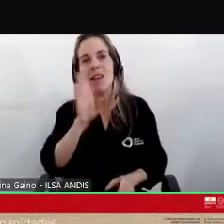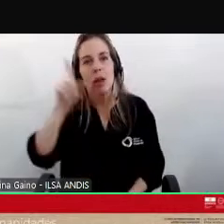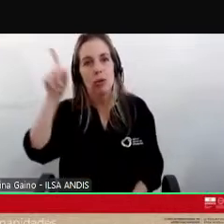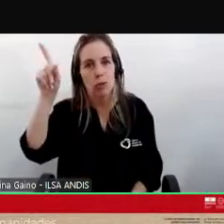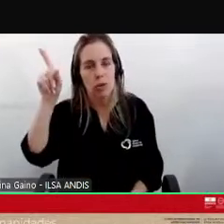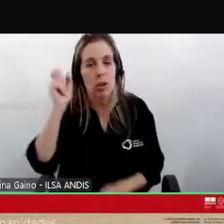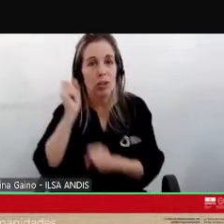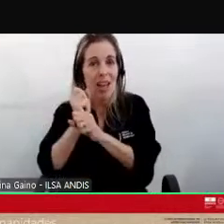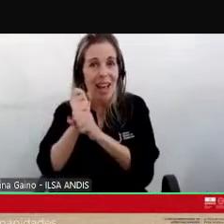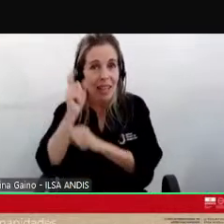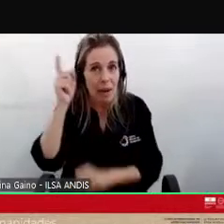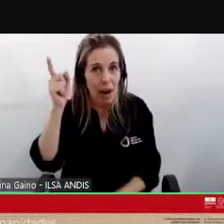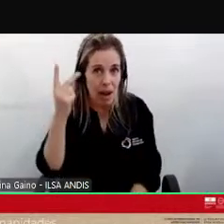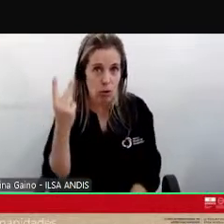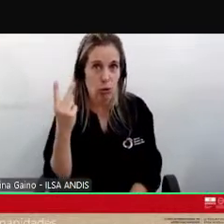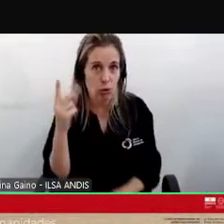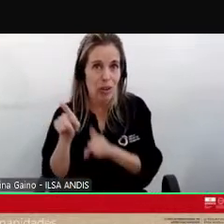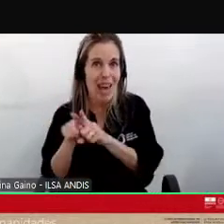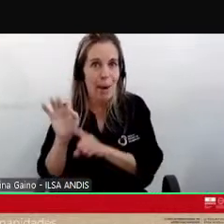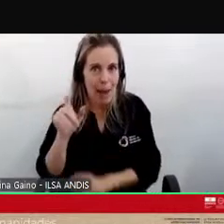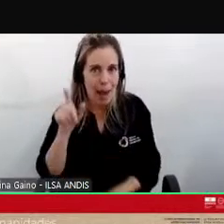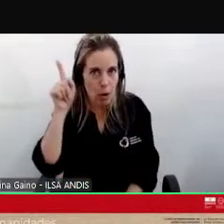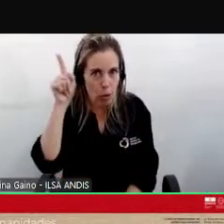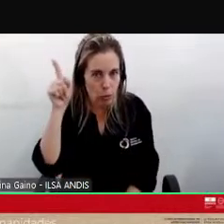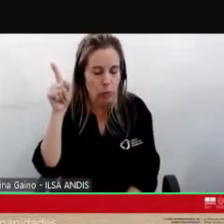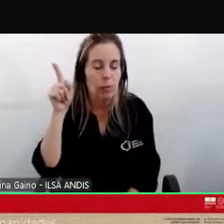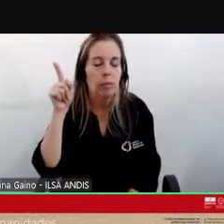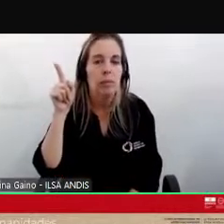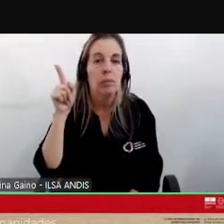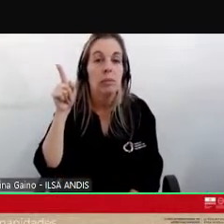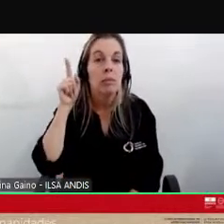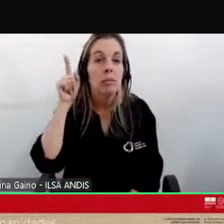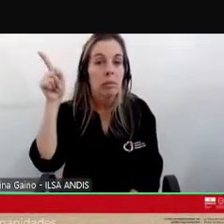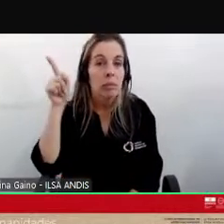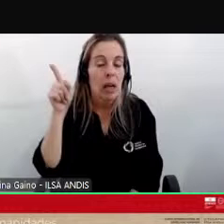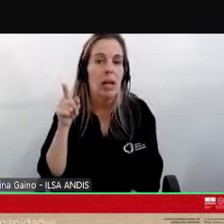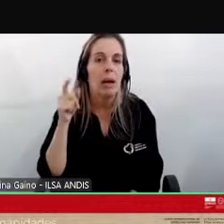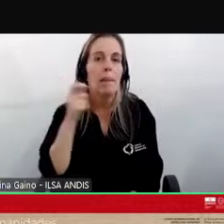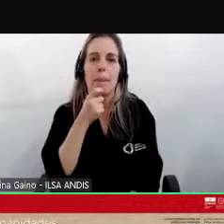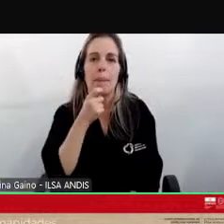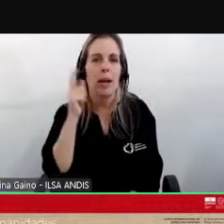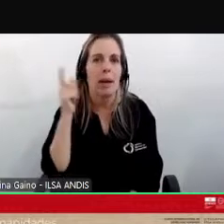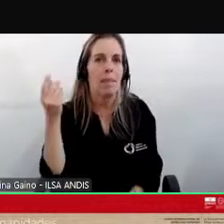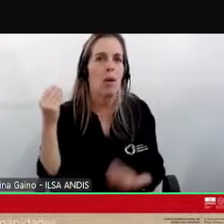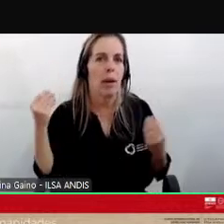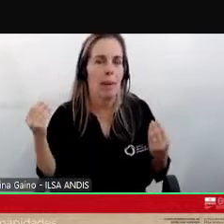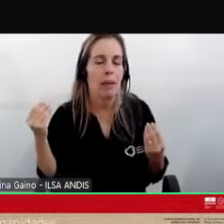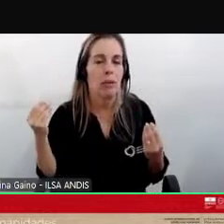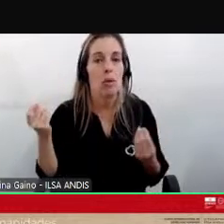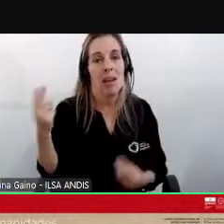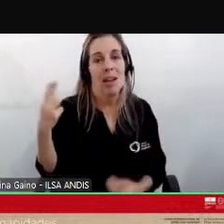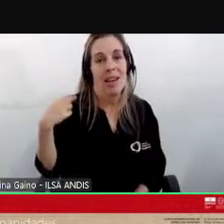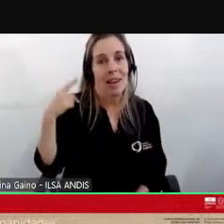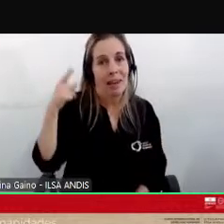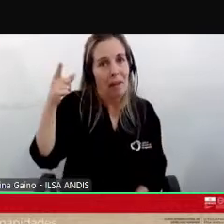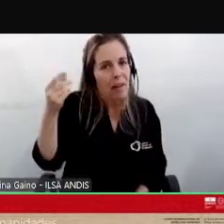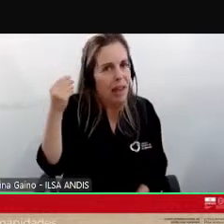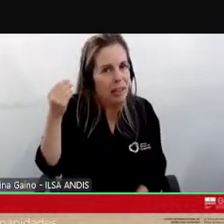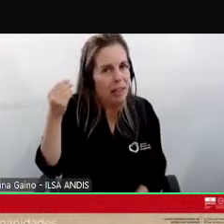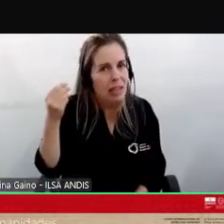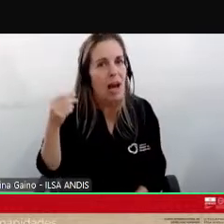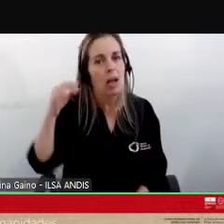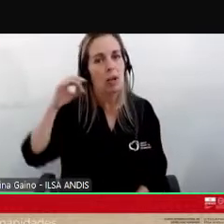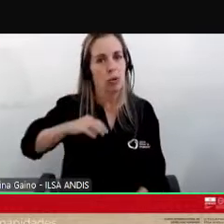their plane ticket home was retained, for example, by the employer. The employer supposedly paid them, deposited money into their accounts,